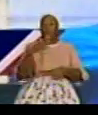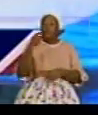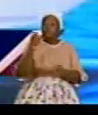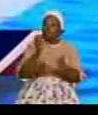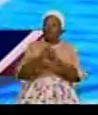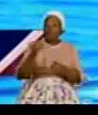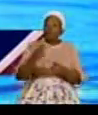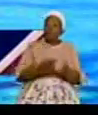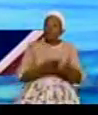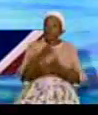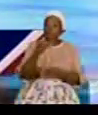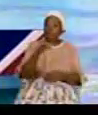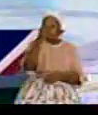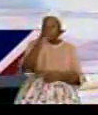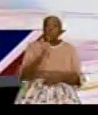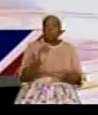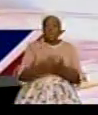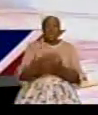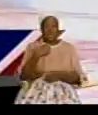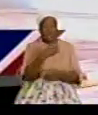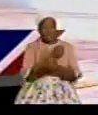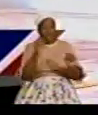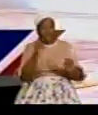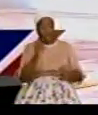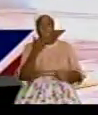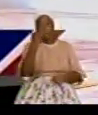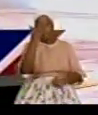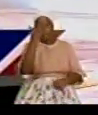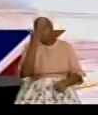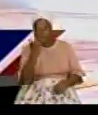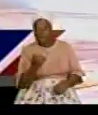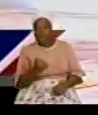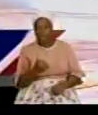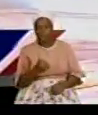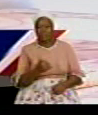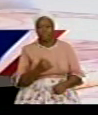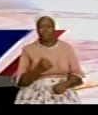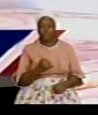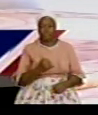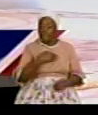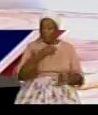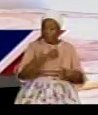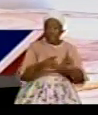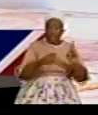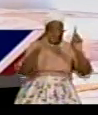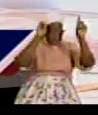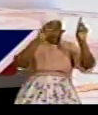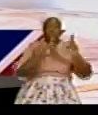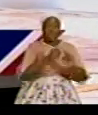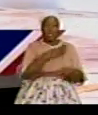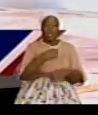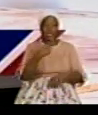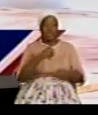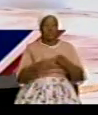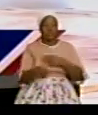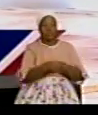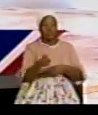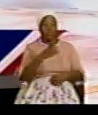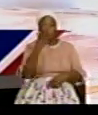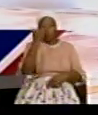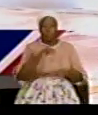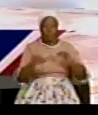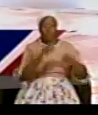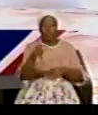the truth of God that saves, why? But she answered and said unto them, why do